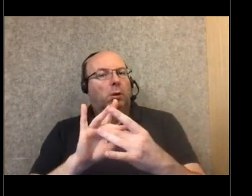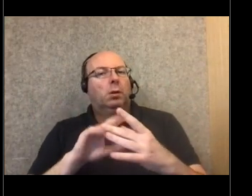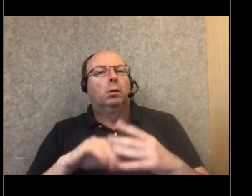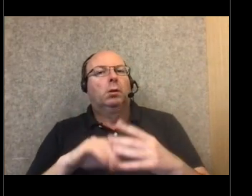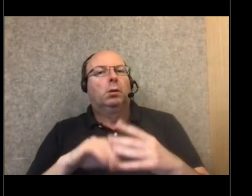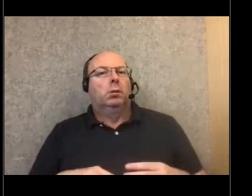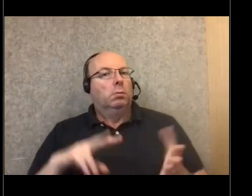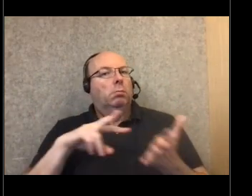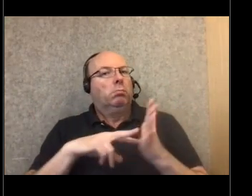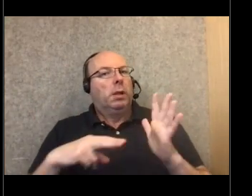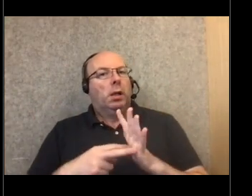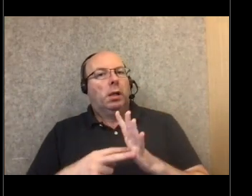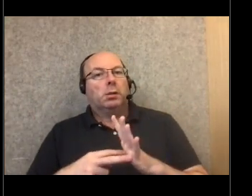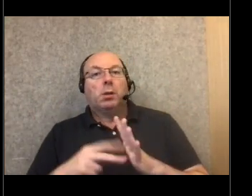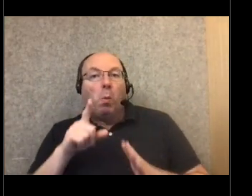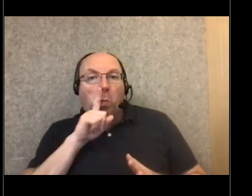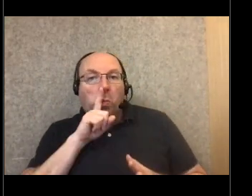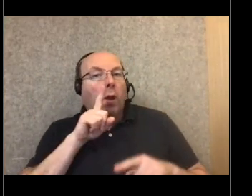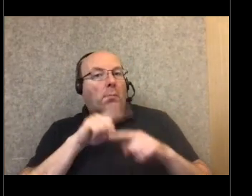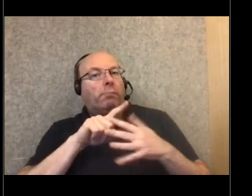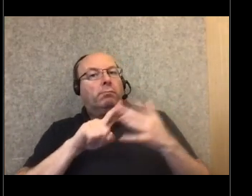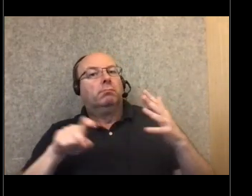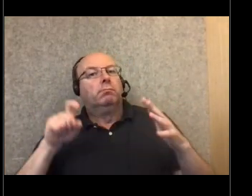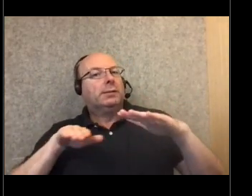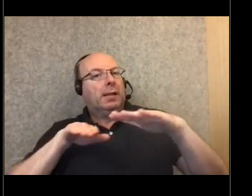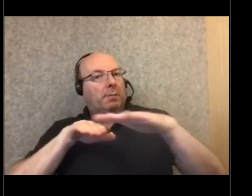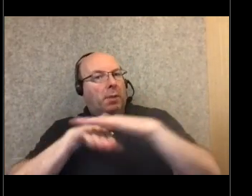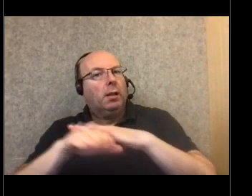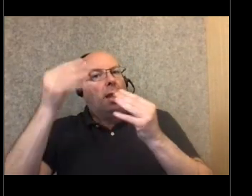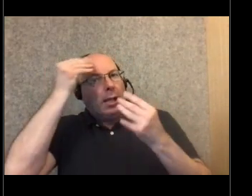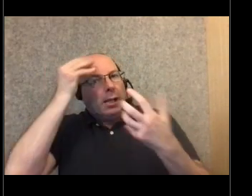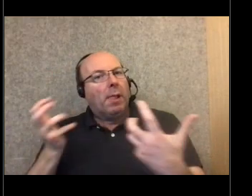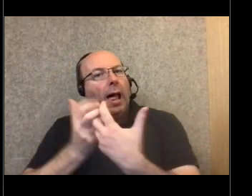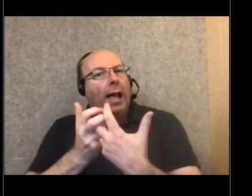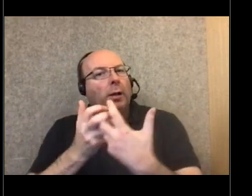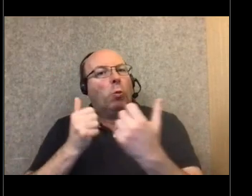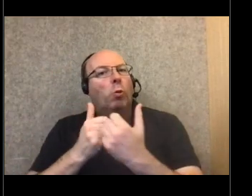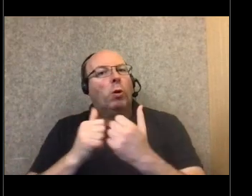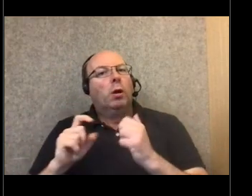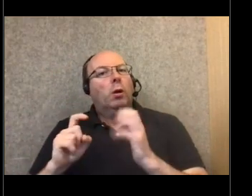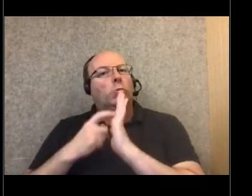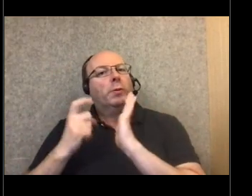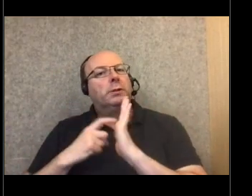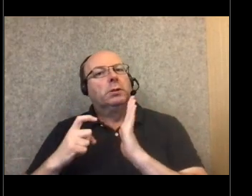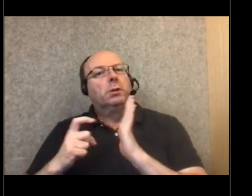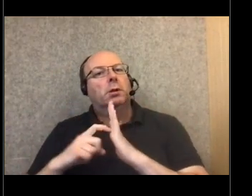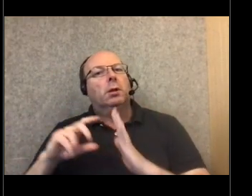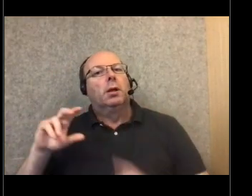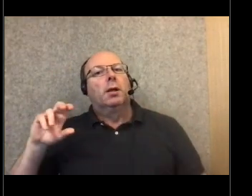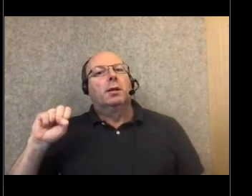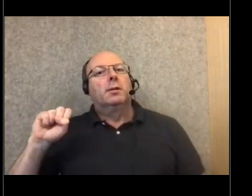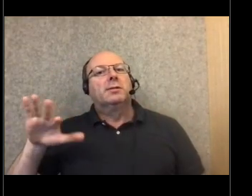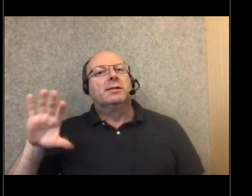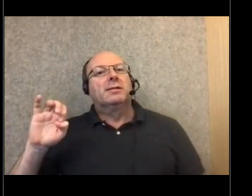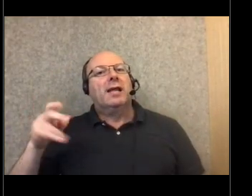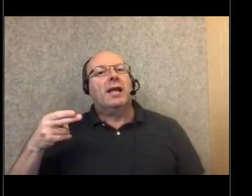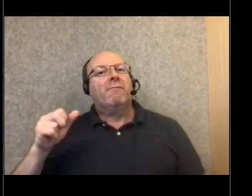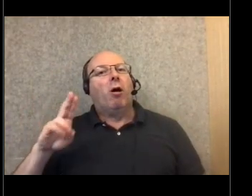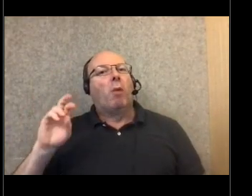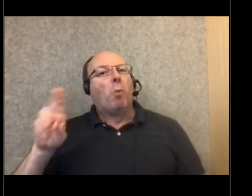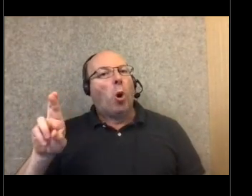As such, they must be accessible, complying with the specific provisions of the safe harbor chosen. They must